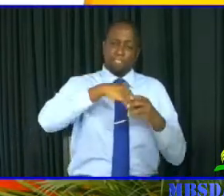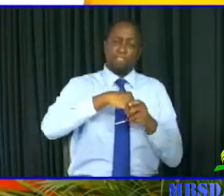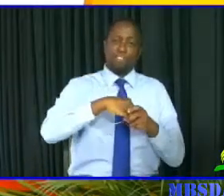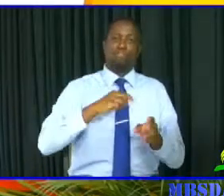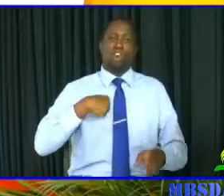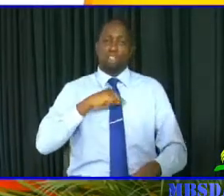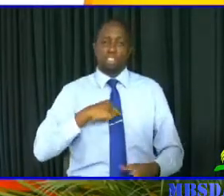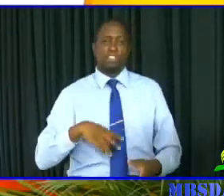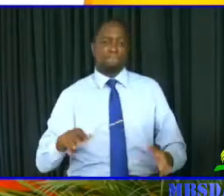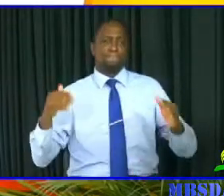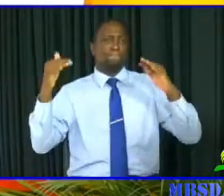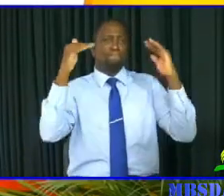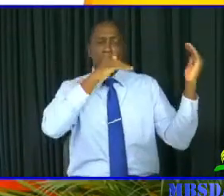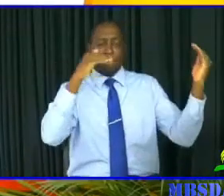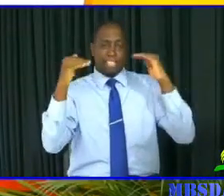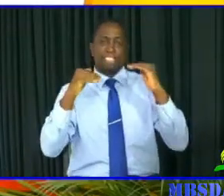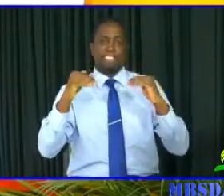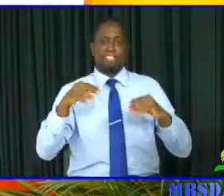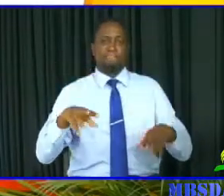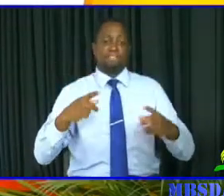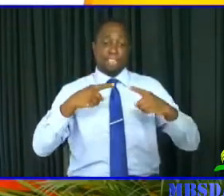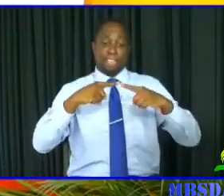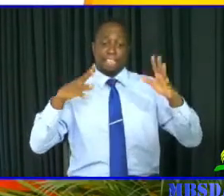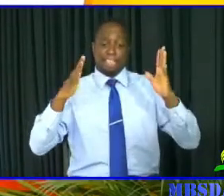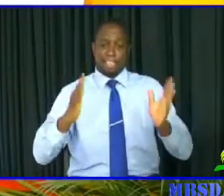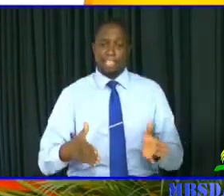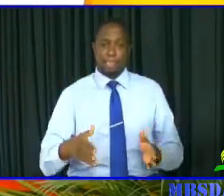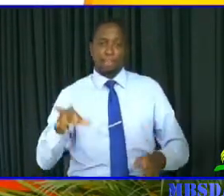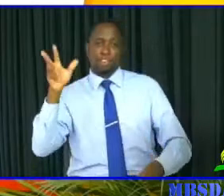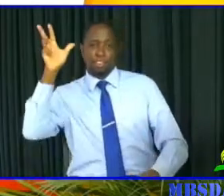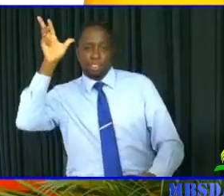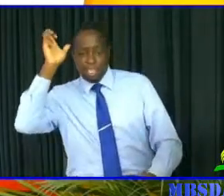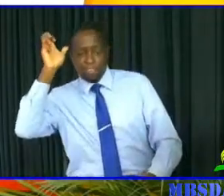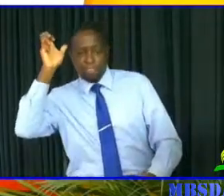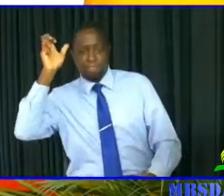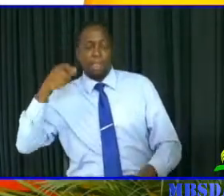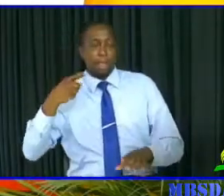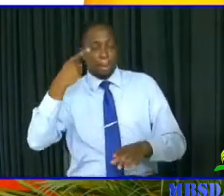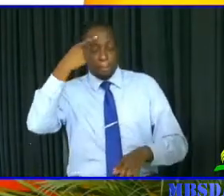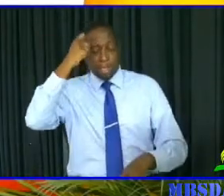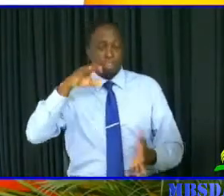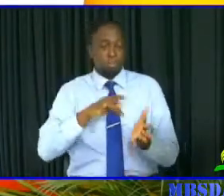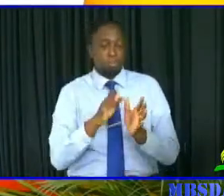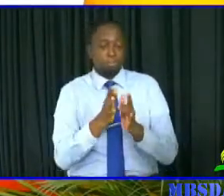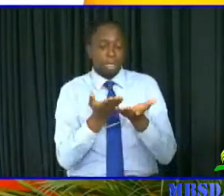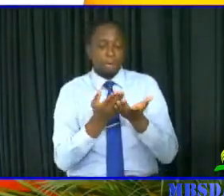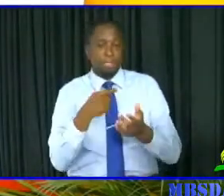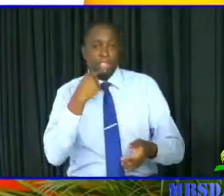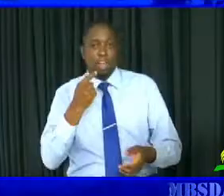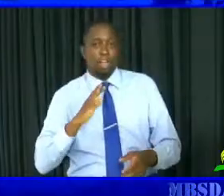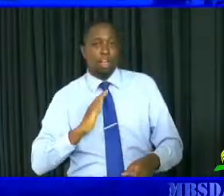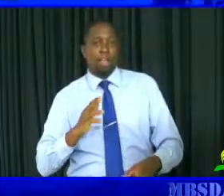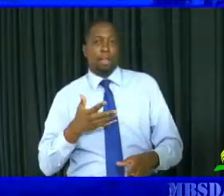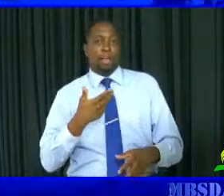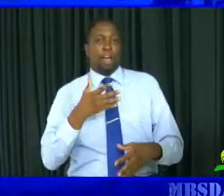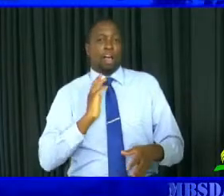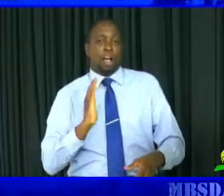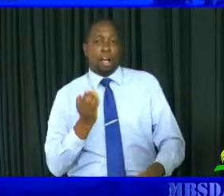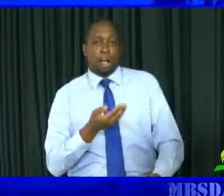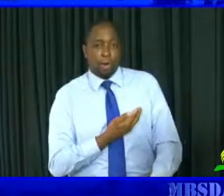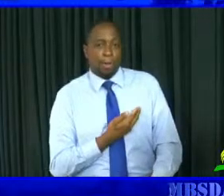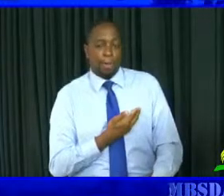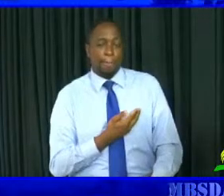we understand in 2 Corinthians 10, verses 4 to 6, for the weapons of our warfare are not